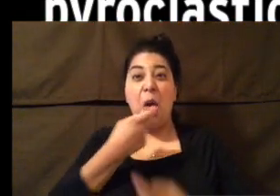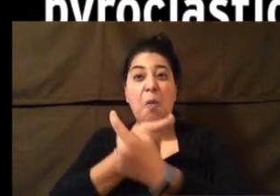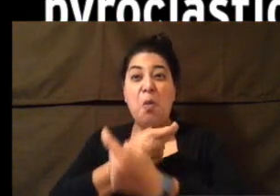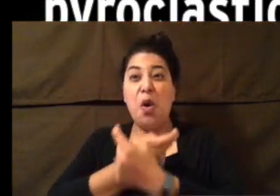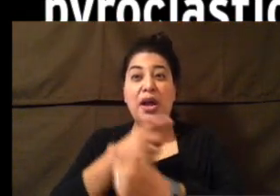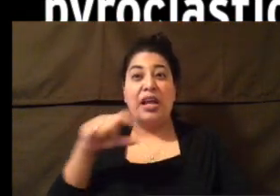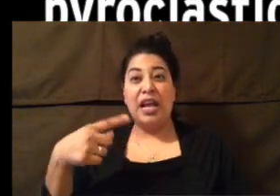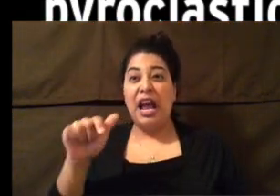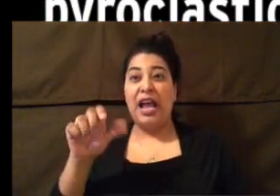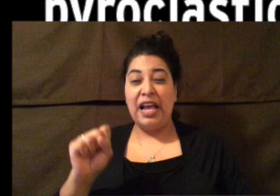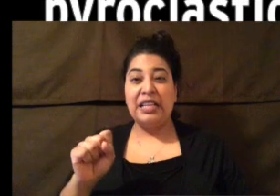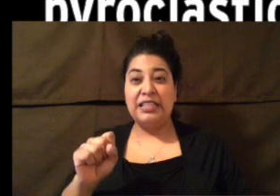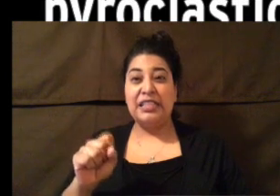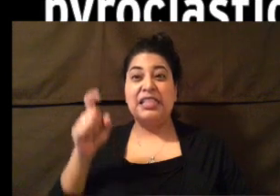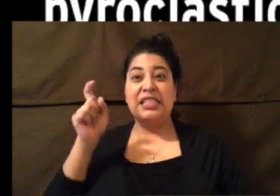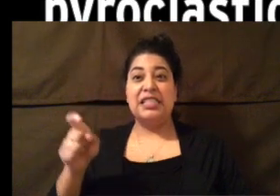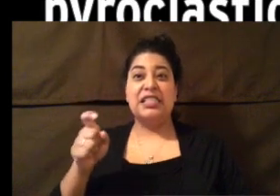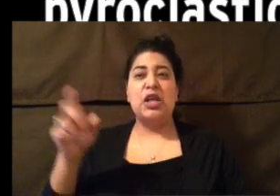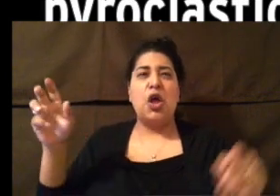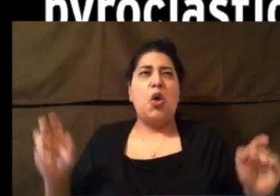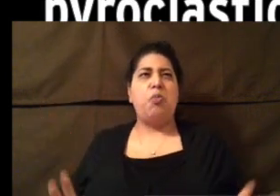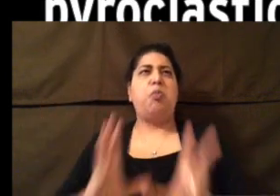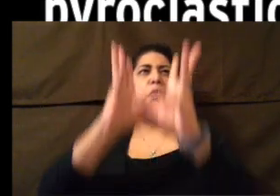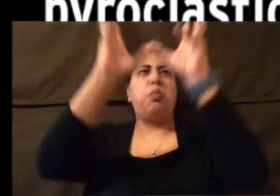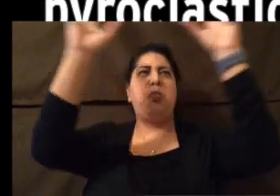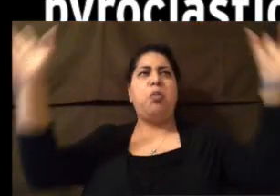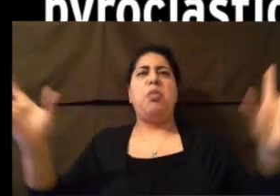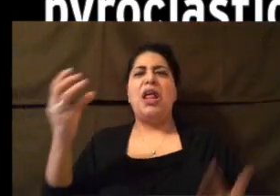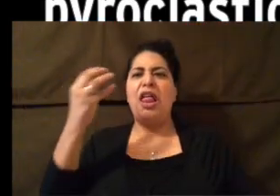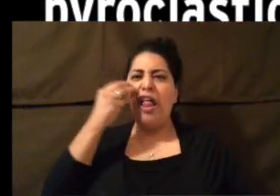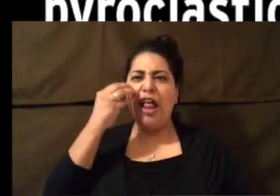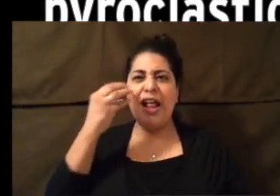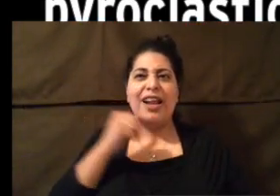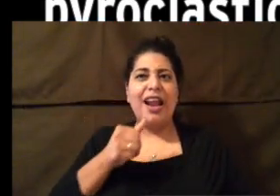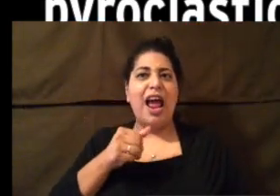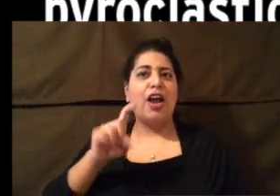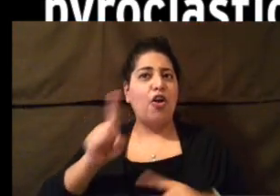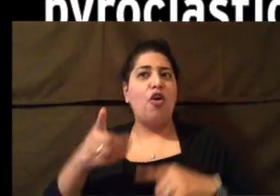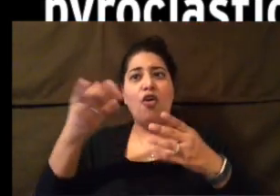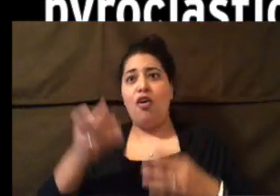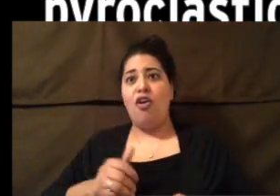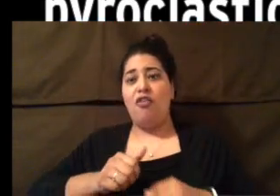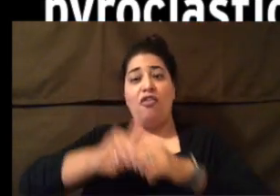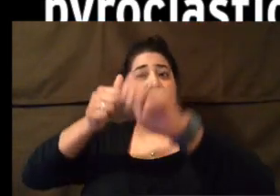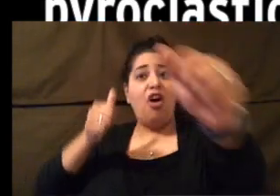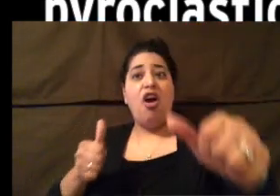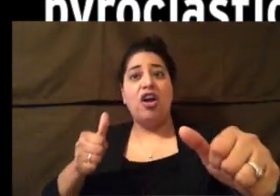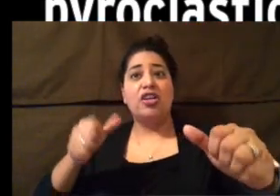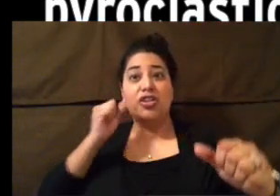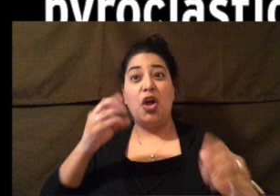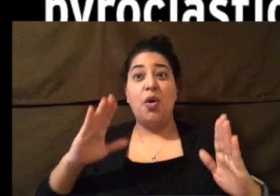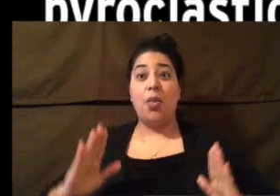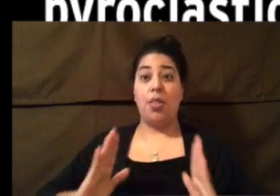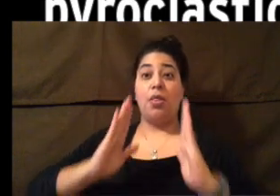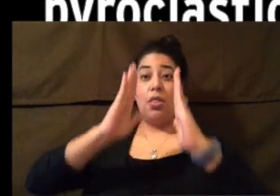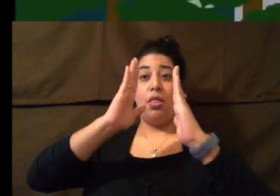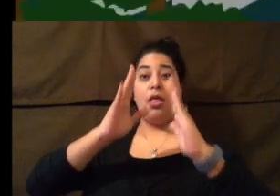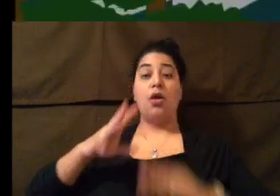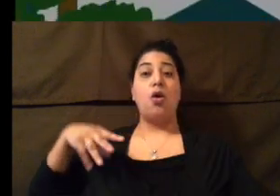and poisonous gas. Thick lava from these stratovolcanoes doesn't flow very far, so it piles up in steep